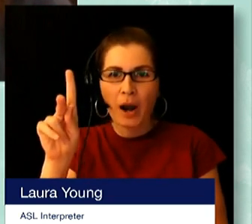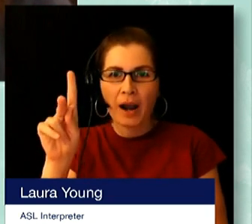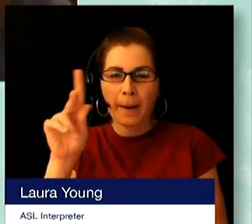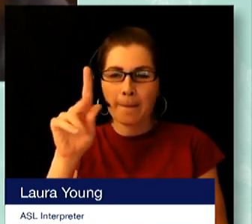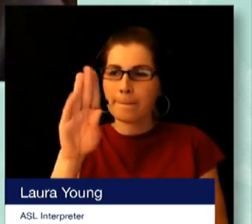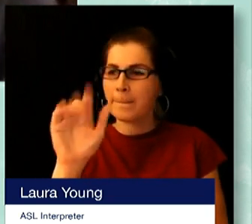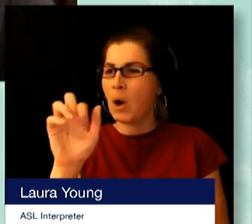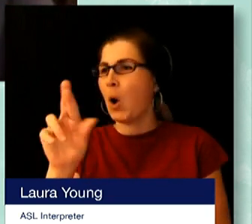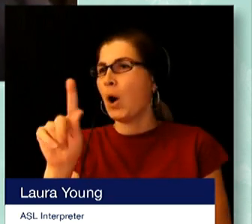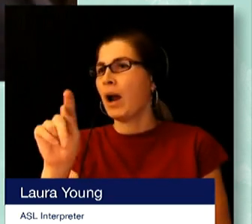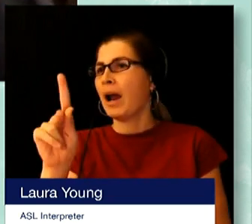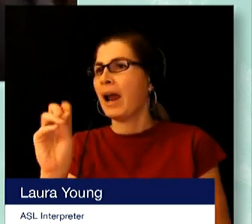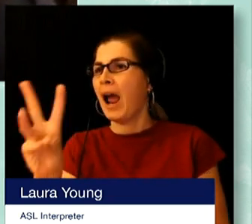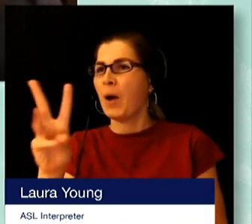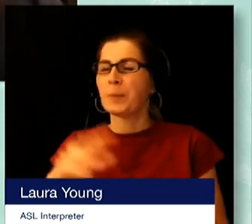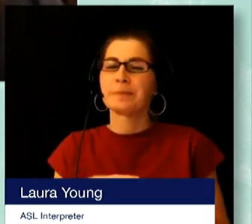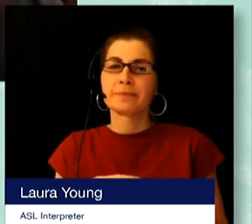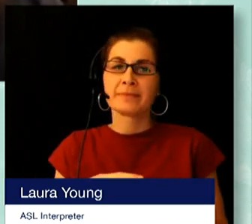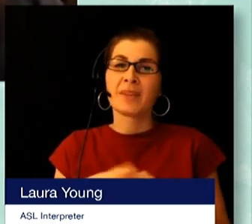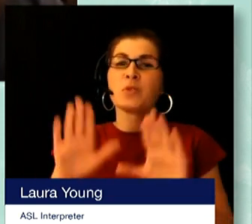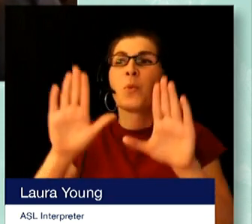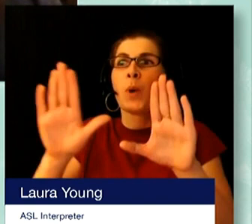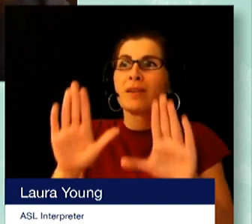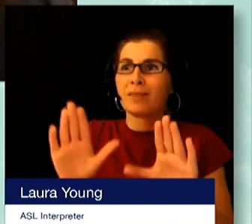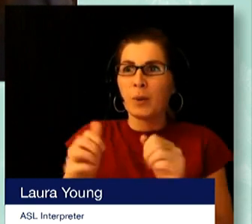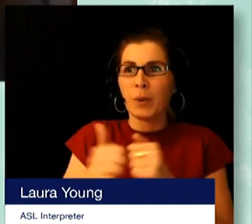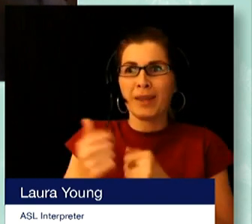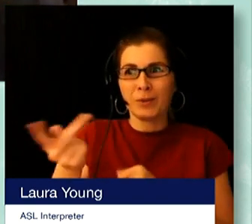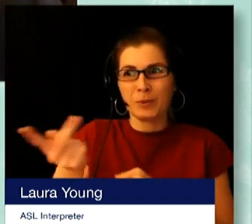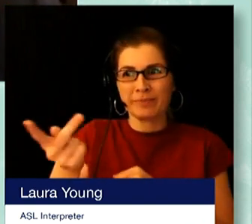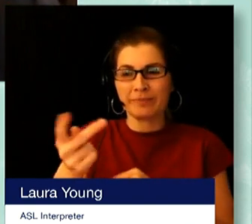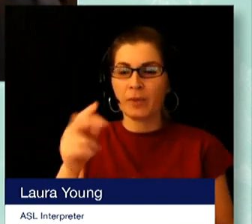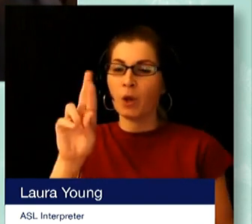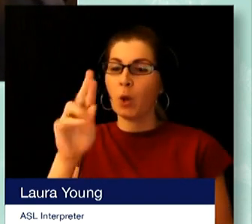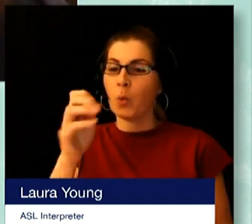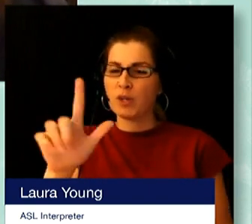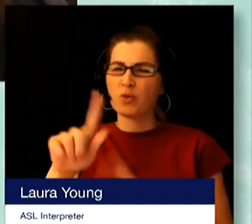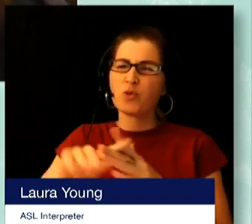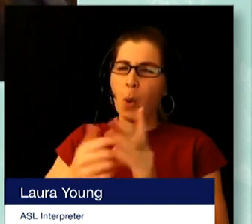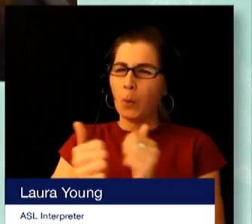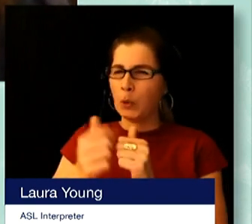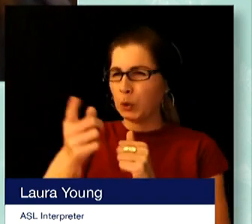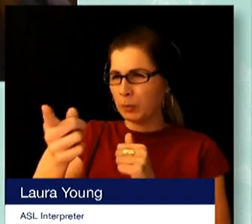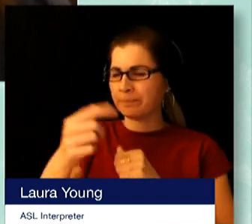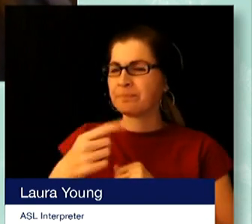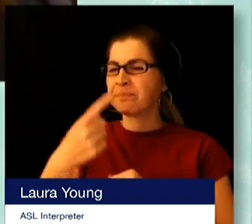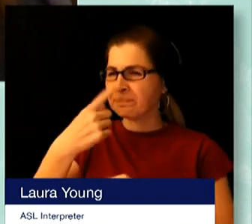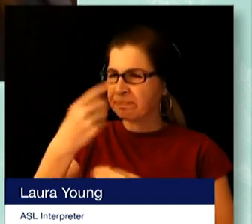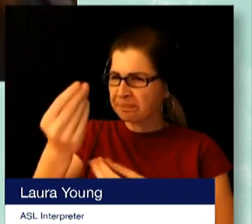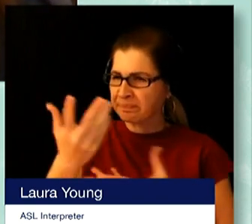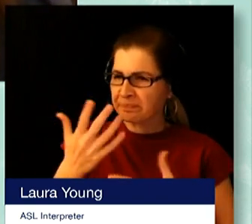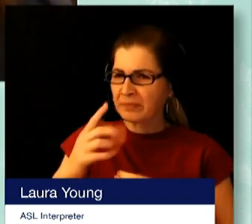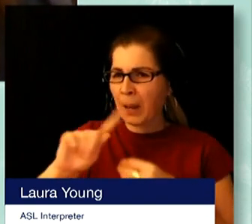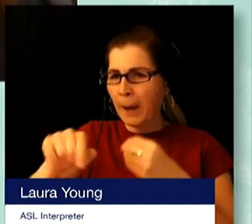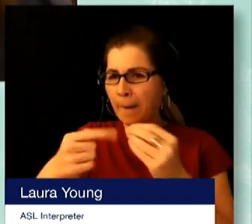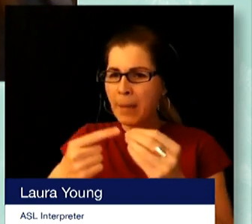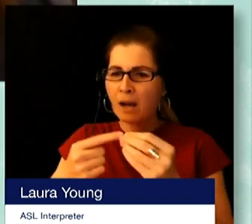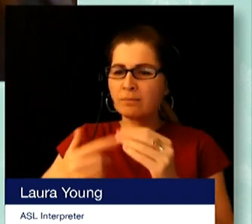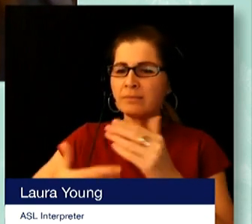It is great to be with you. So we'll start off with you, Rachel. Can you tell us a little bit about the history of